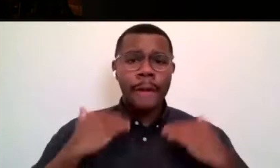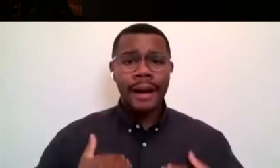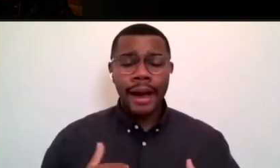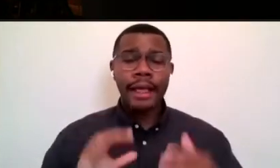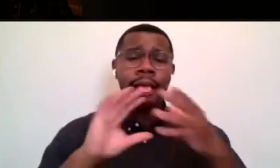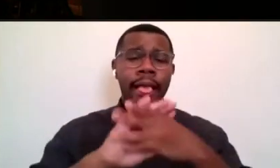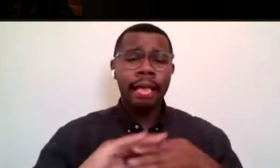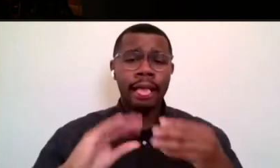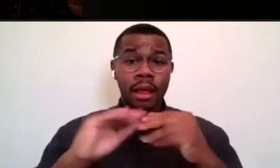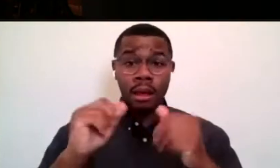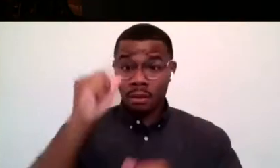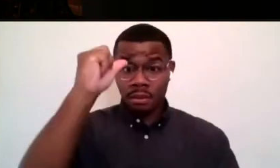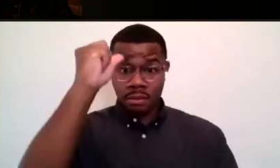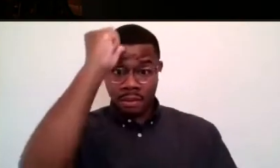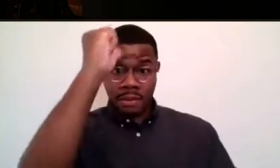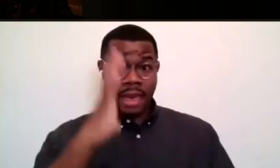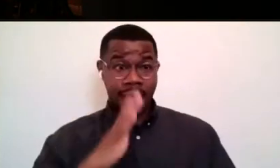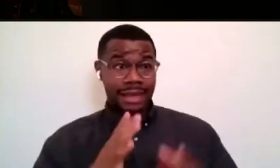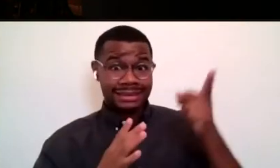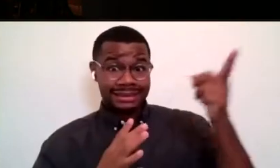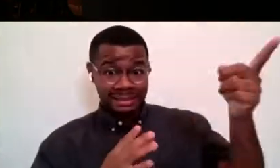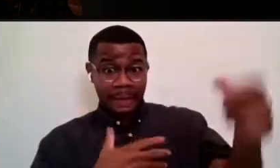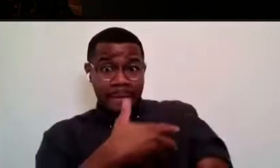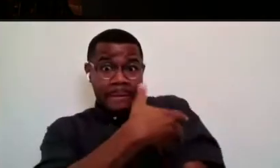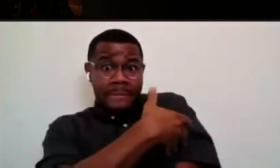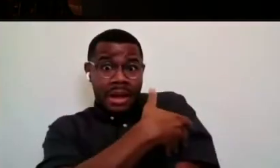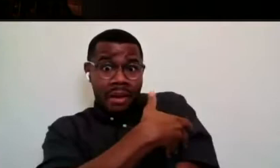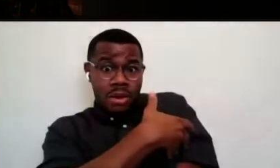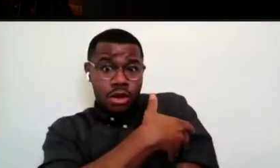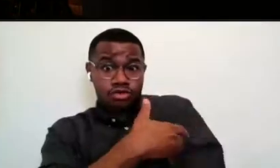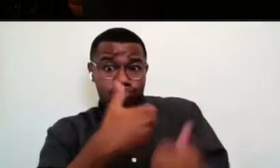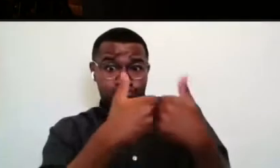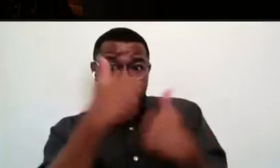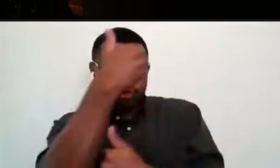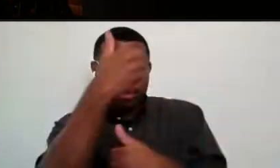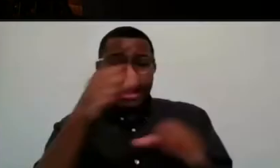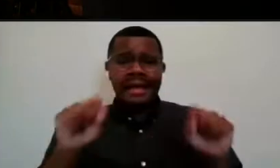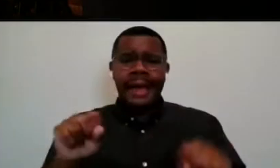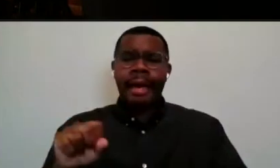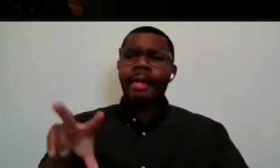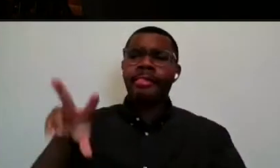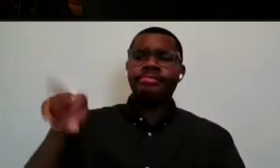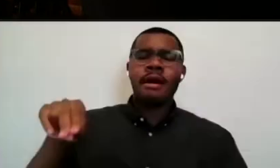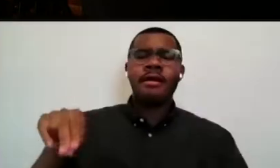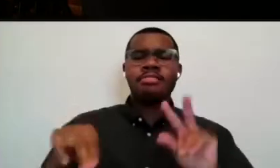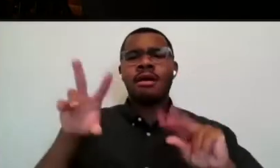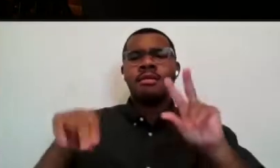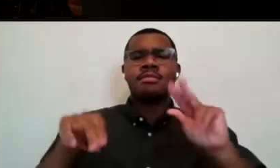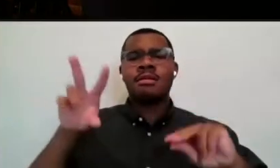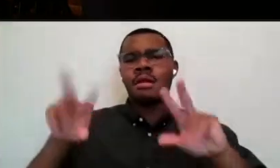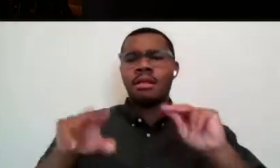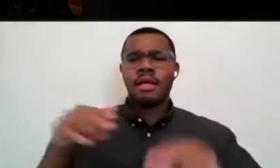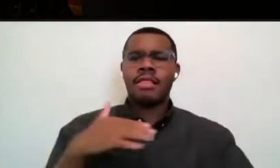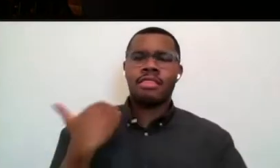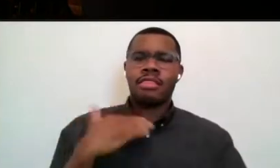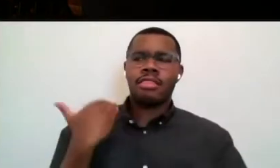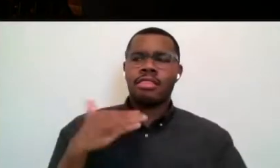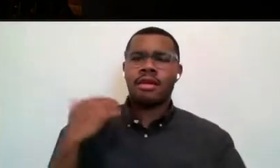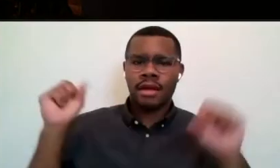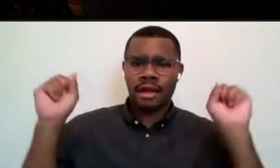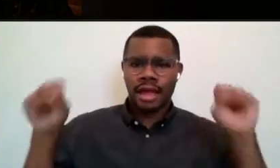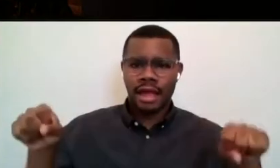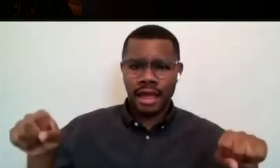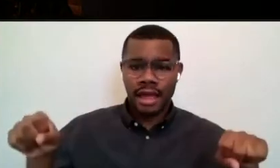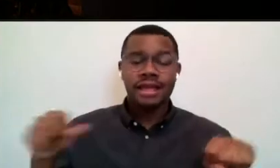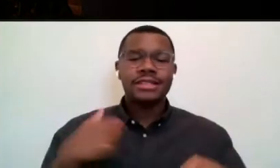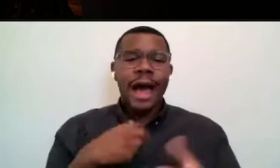power that can actually, you know, decide, no, it's literally off with their head, you know. So I'm writing a little pamphlet